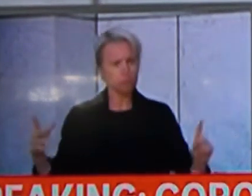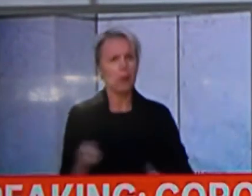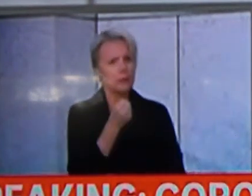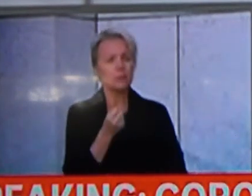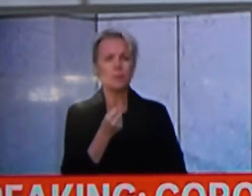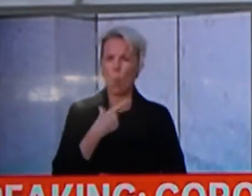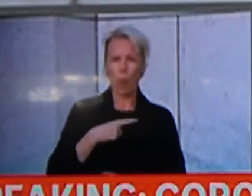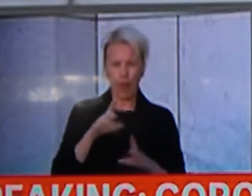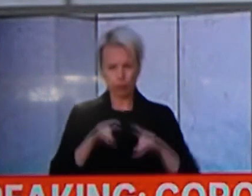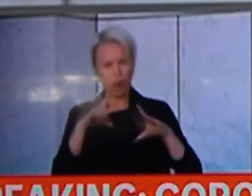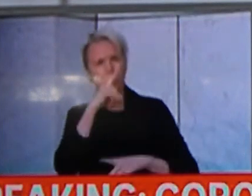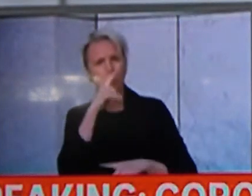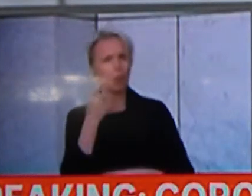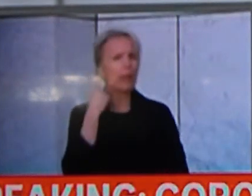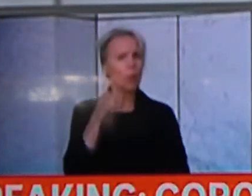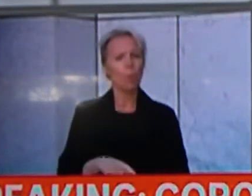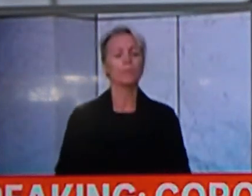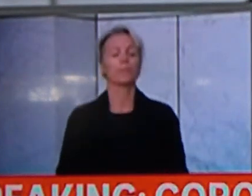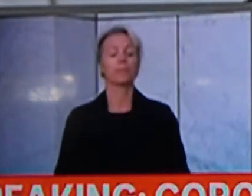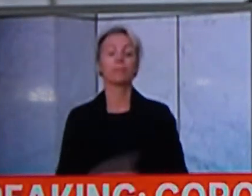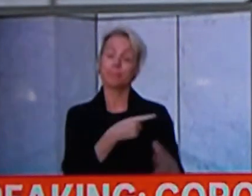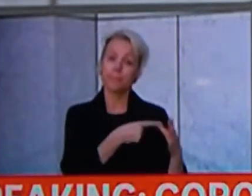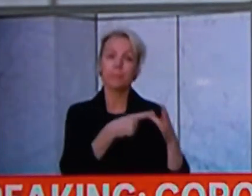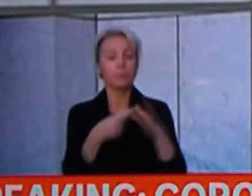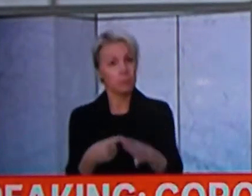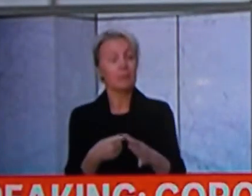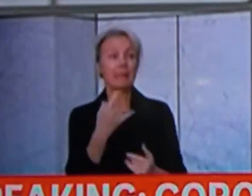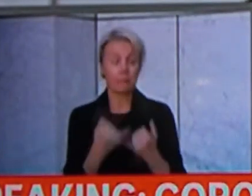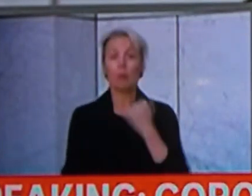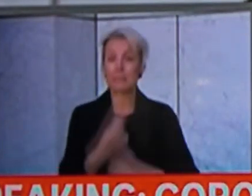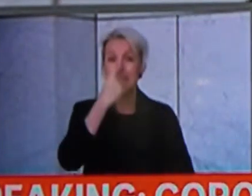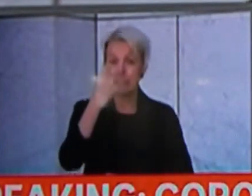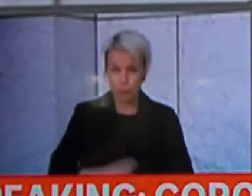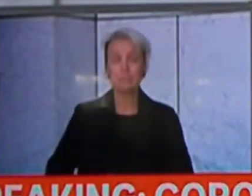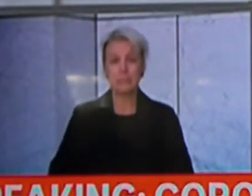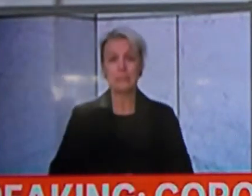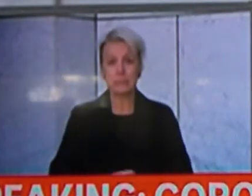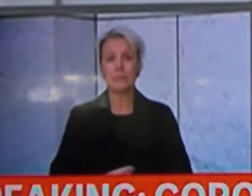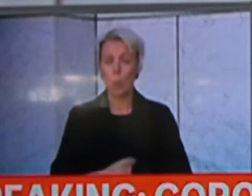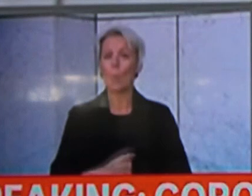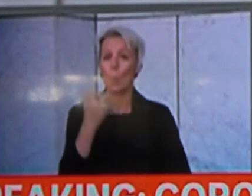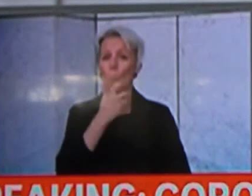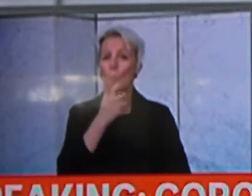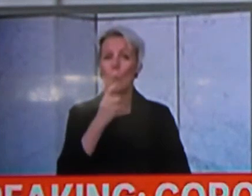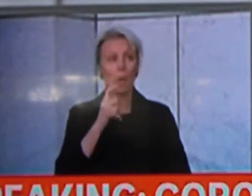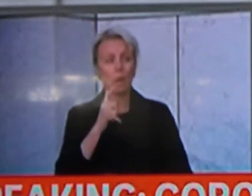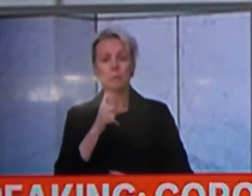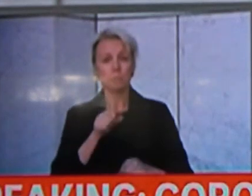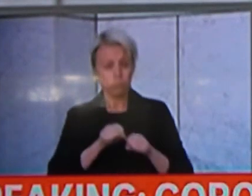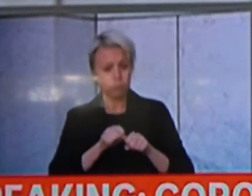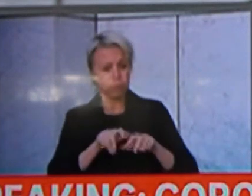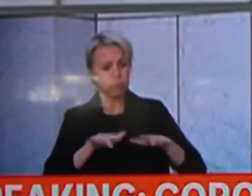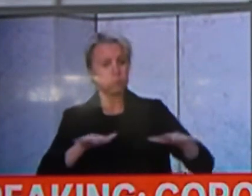I'd say, Lani. It is very important. It is very serious. It is deadly serious. And that's why I would appeal to